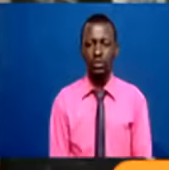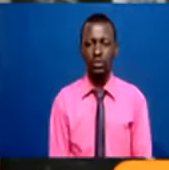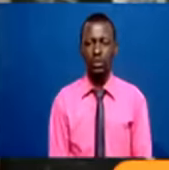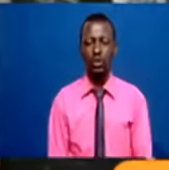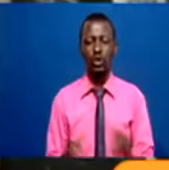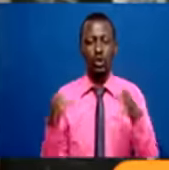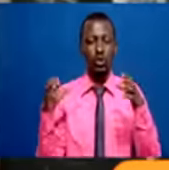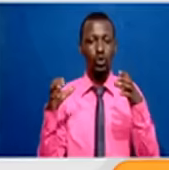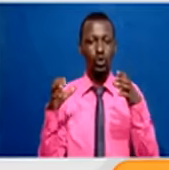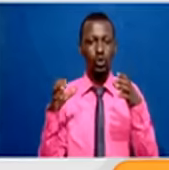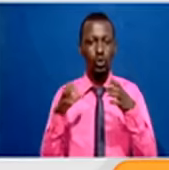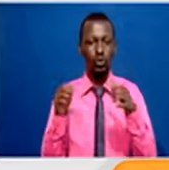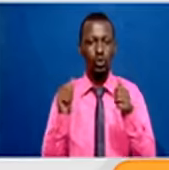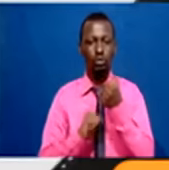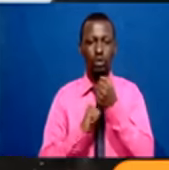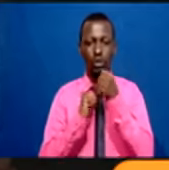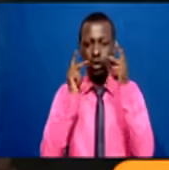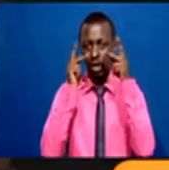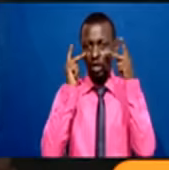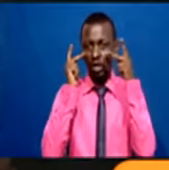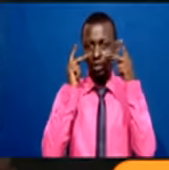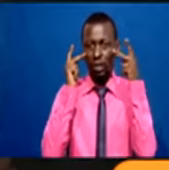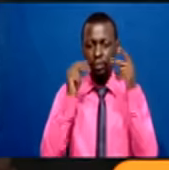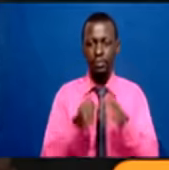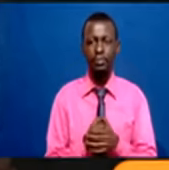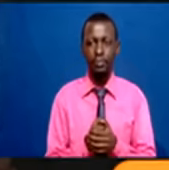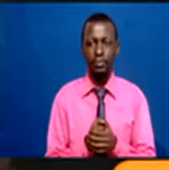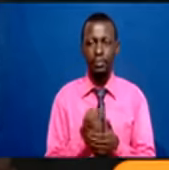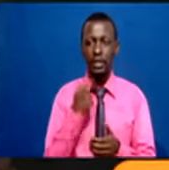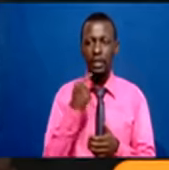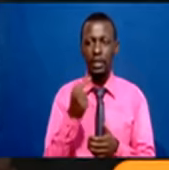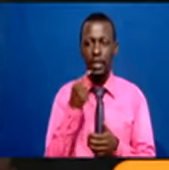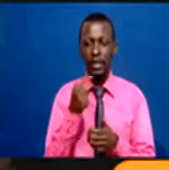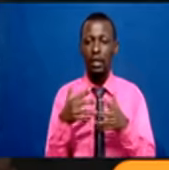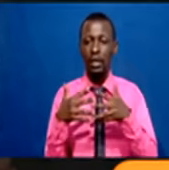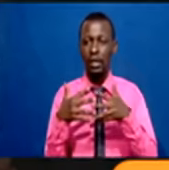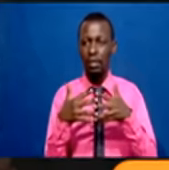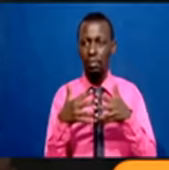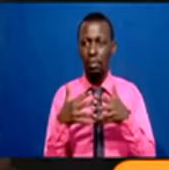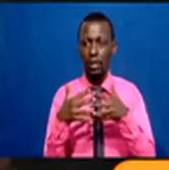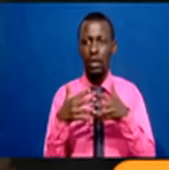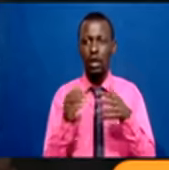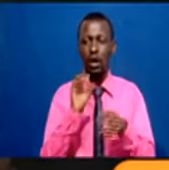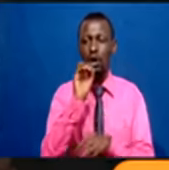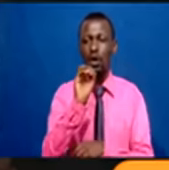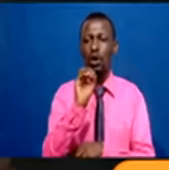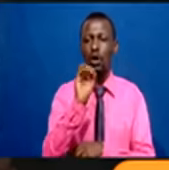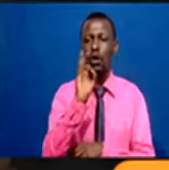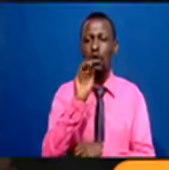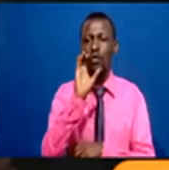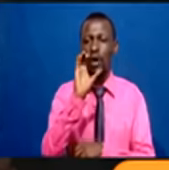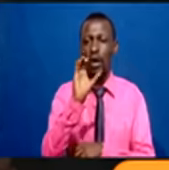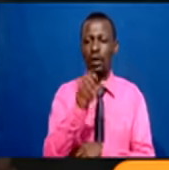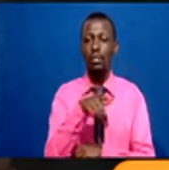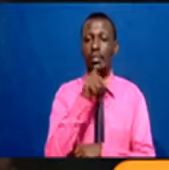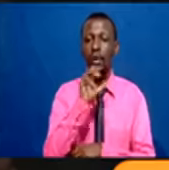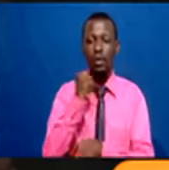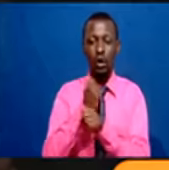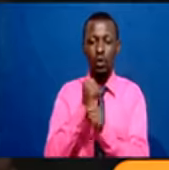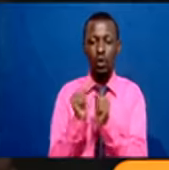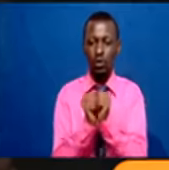Al-Qaeda-affiliated terror group. According to the U.S. federal government agency, OFAC, Dini operates closely